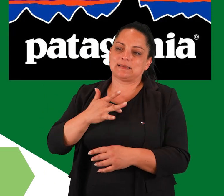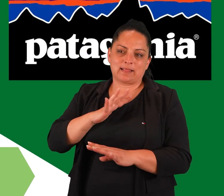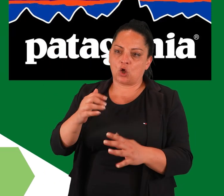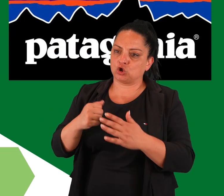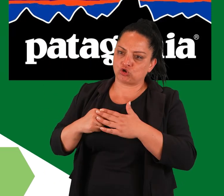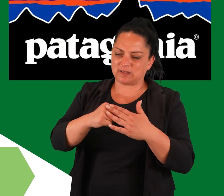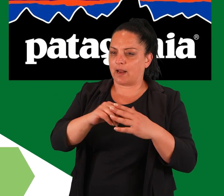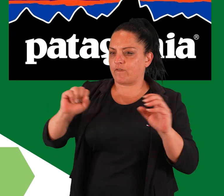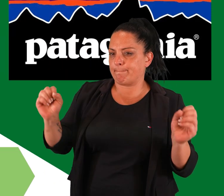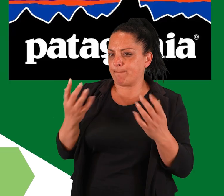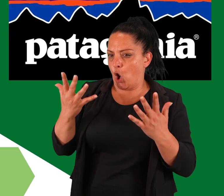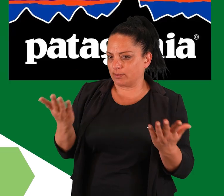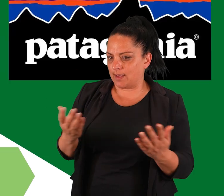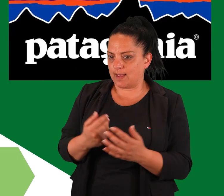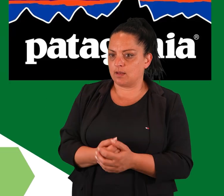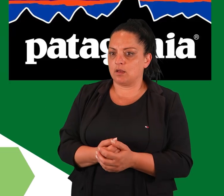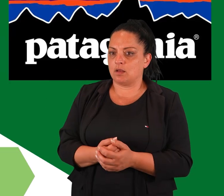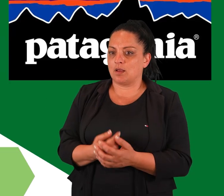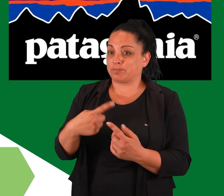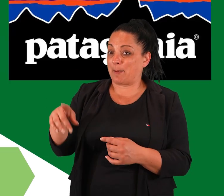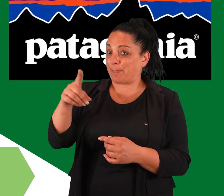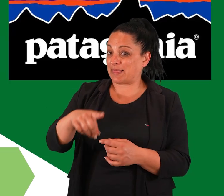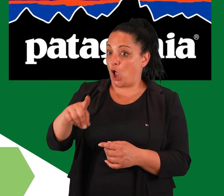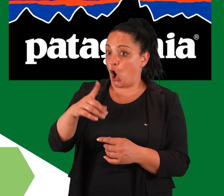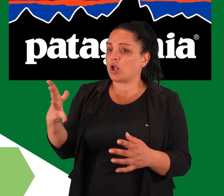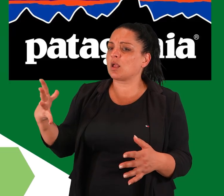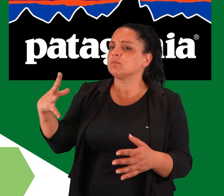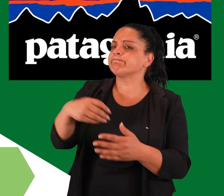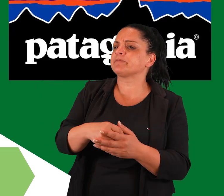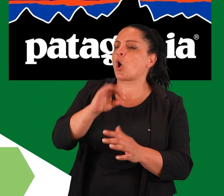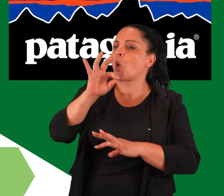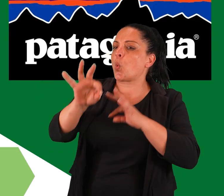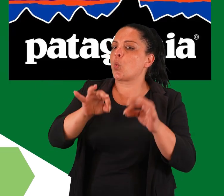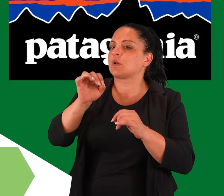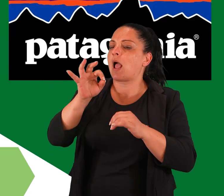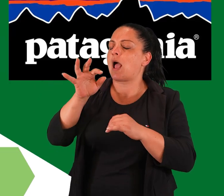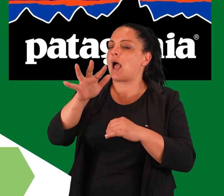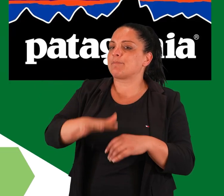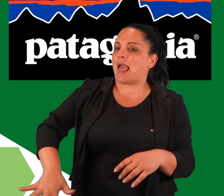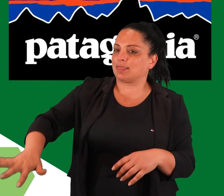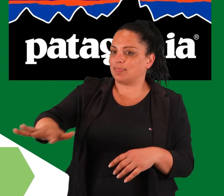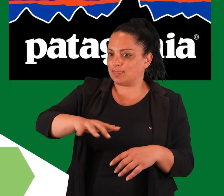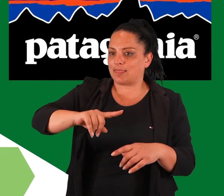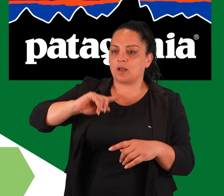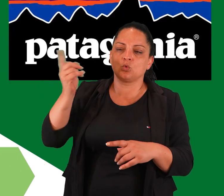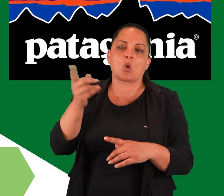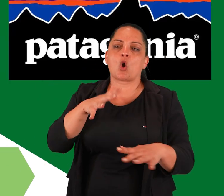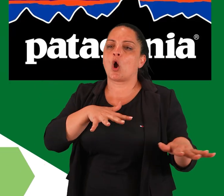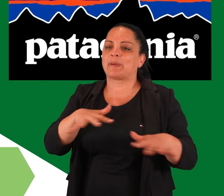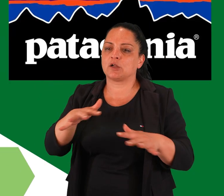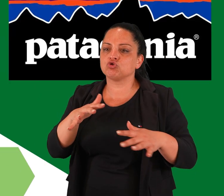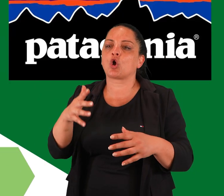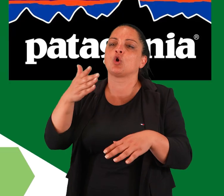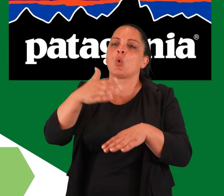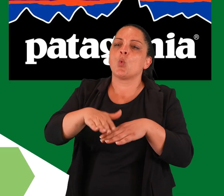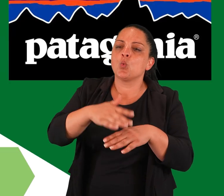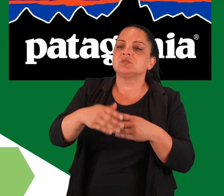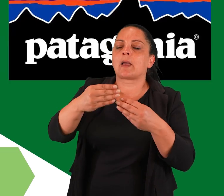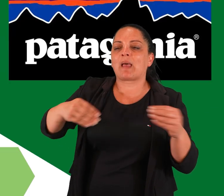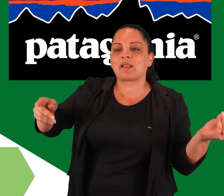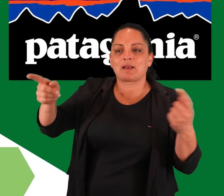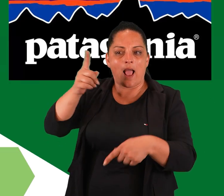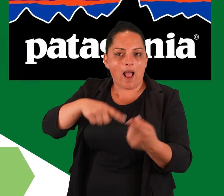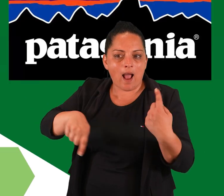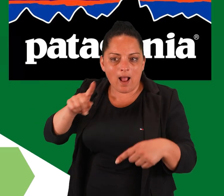business in fashion. Patagonia integrates environmental care across its operation and uses recycled